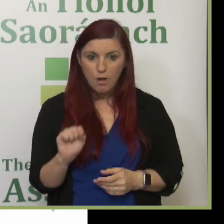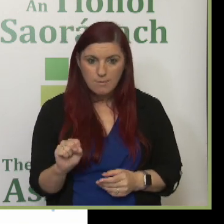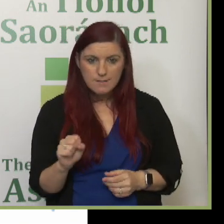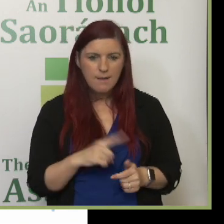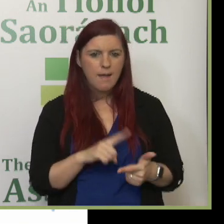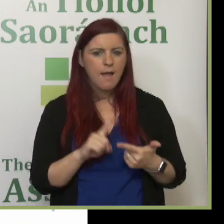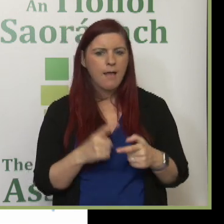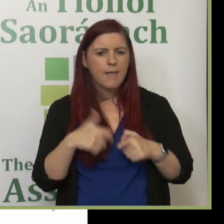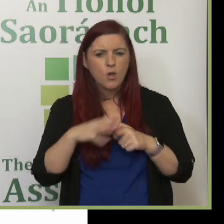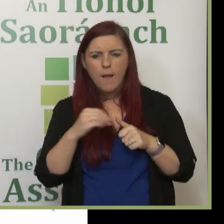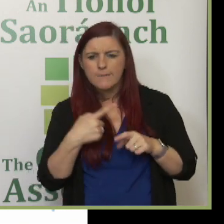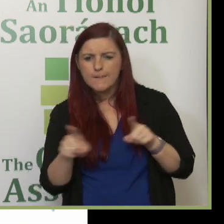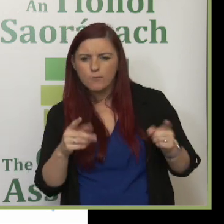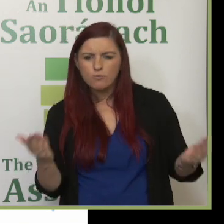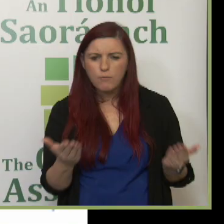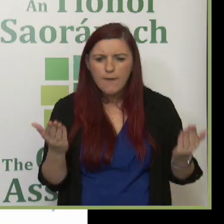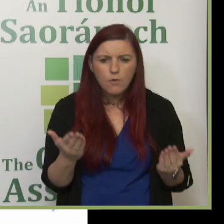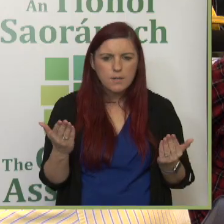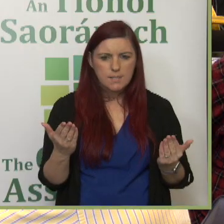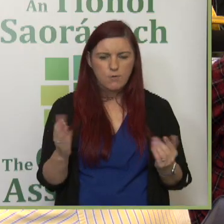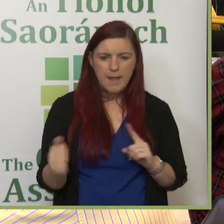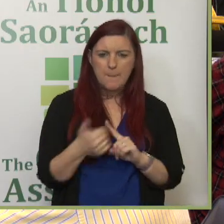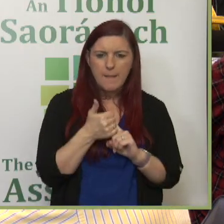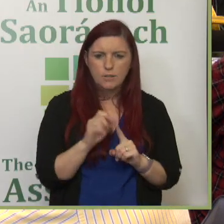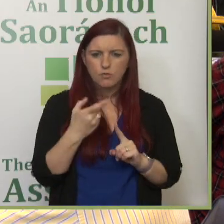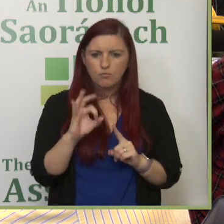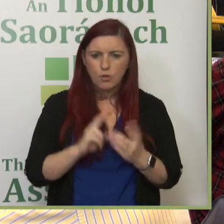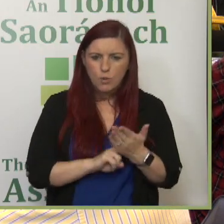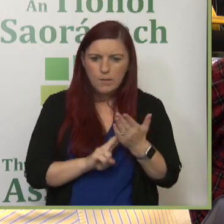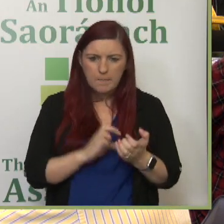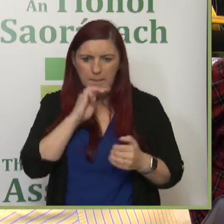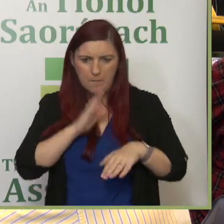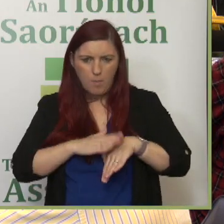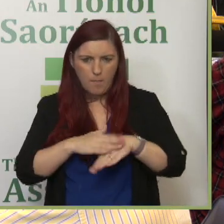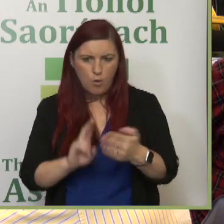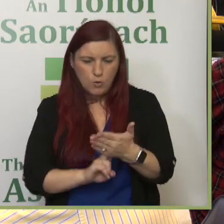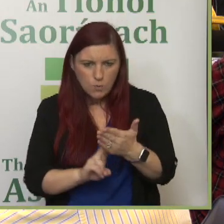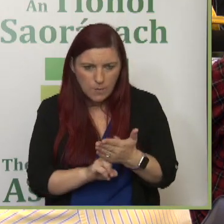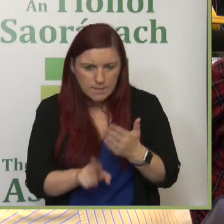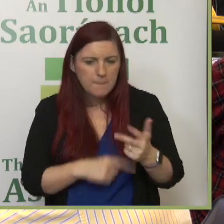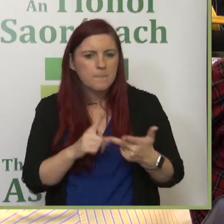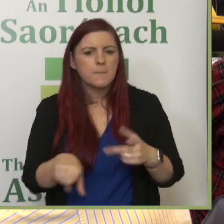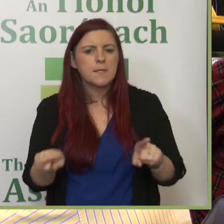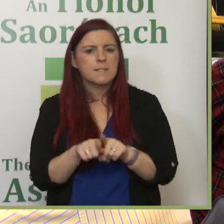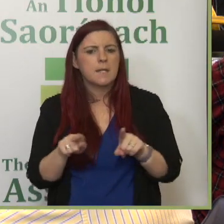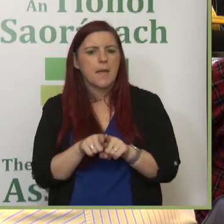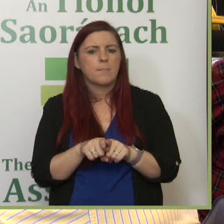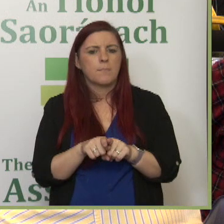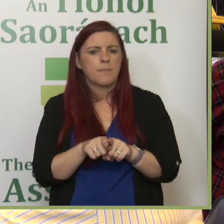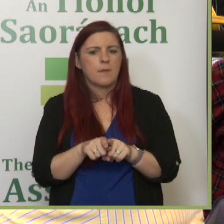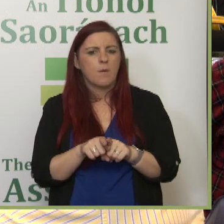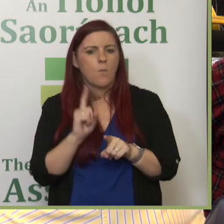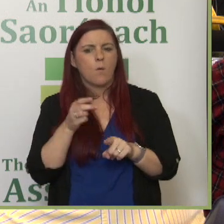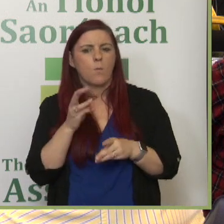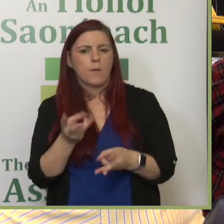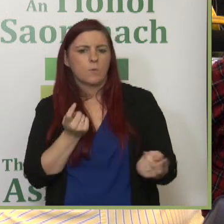that are impacting on drug use and drug problems are external and common to other policy areas. And at the EU level, part of the way we've dealt with that is